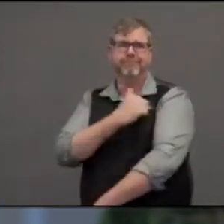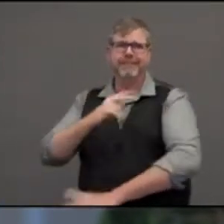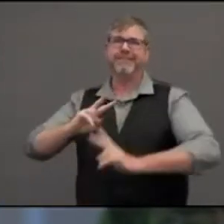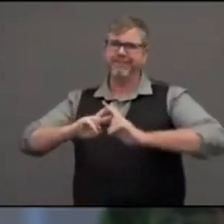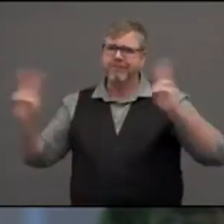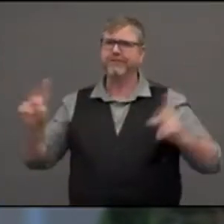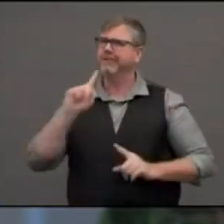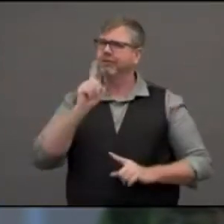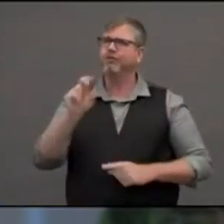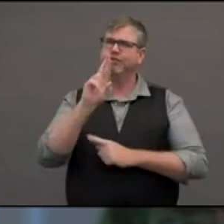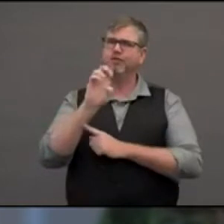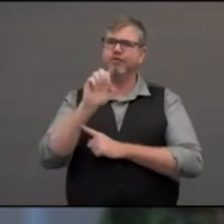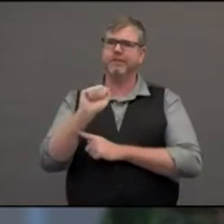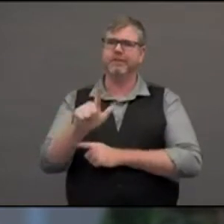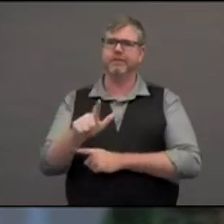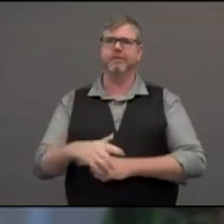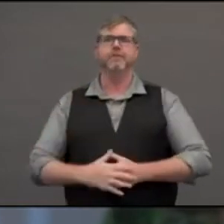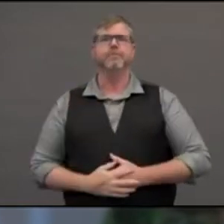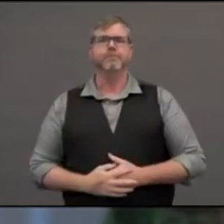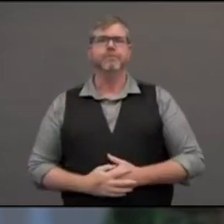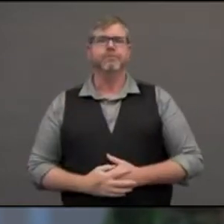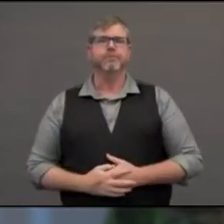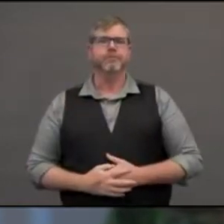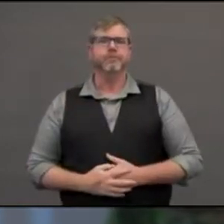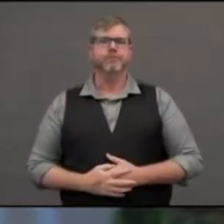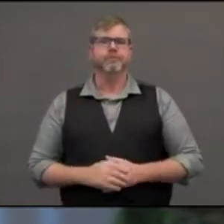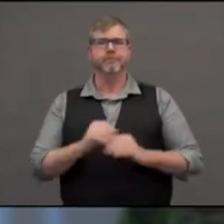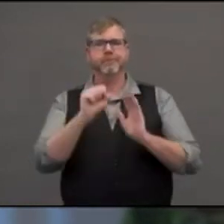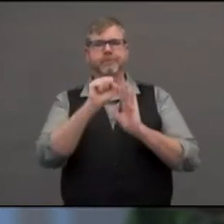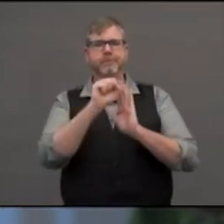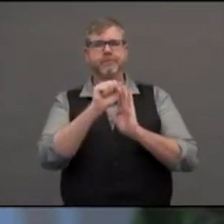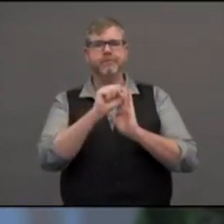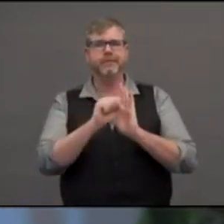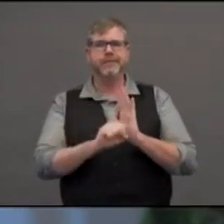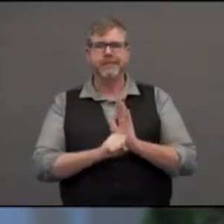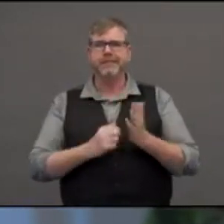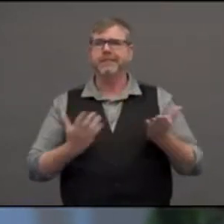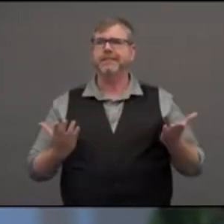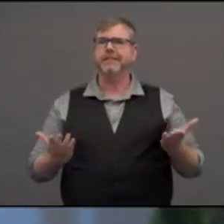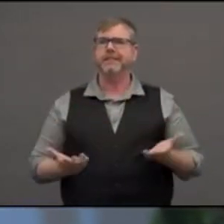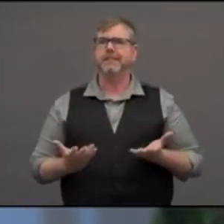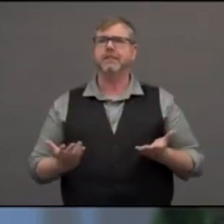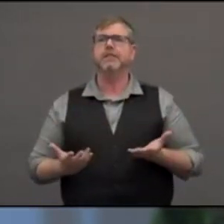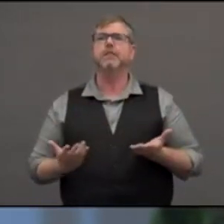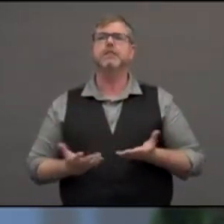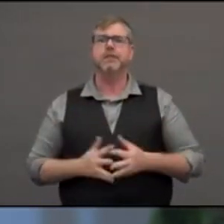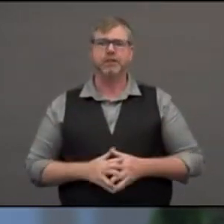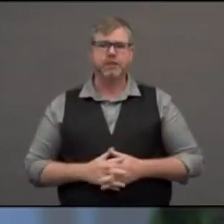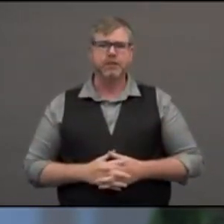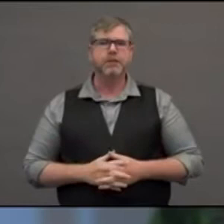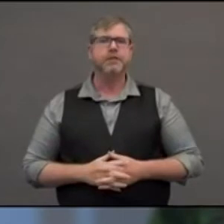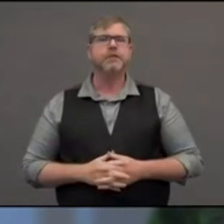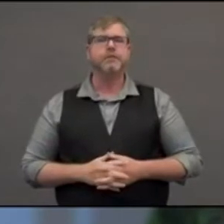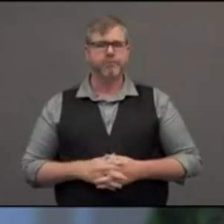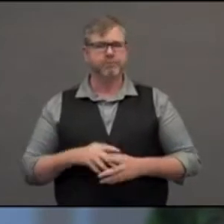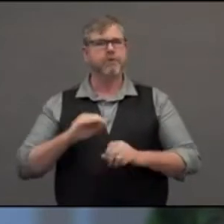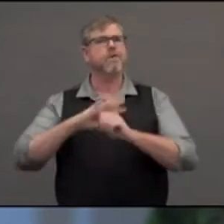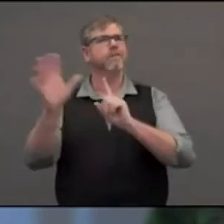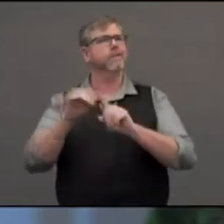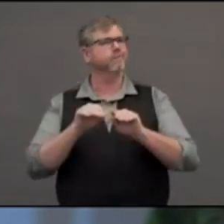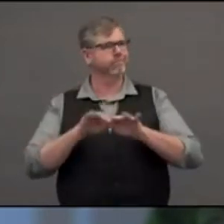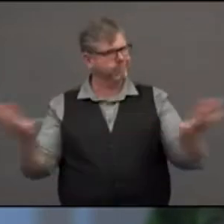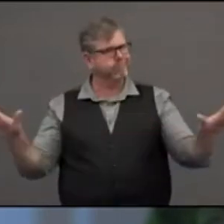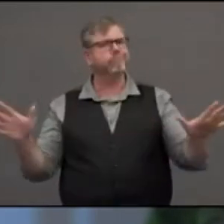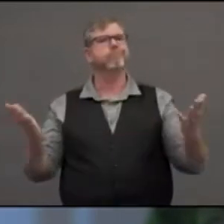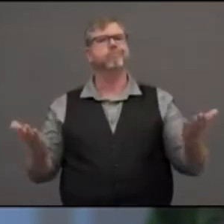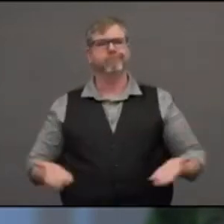the country, but it is here in California, it is real, and it's with us every day, and I hope things will get better over time.